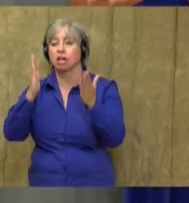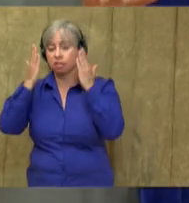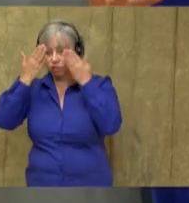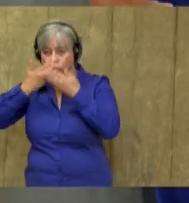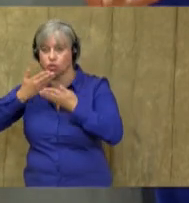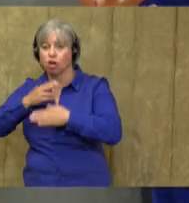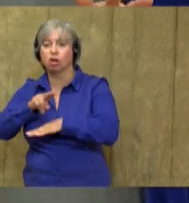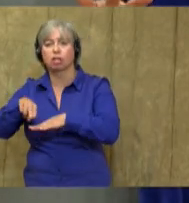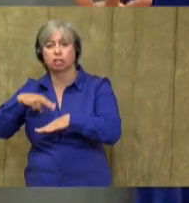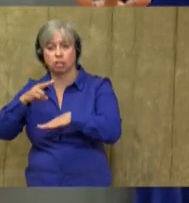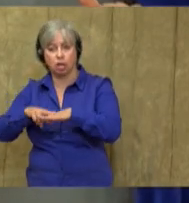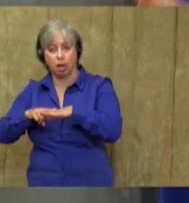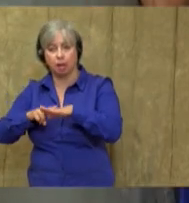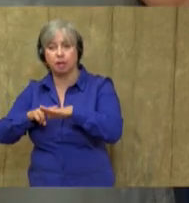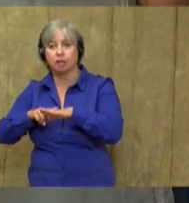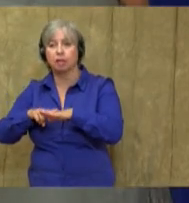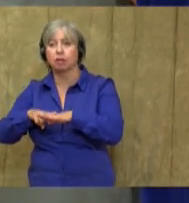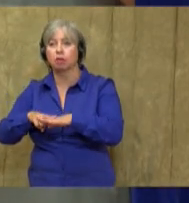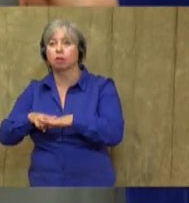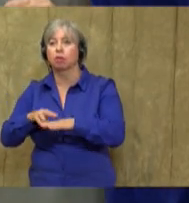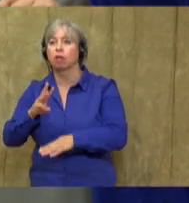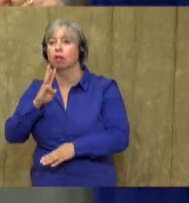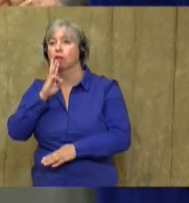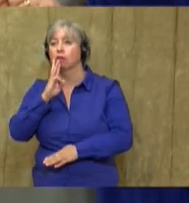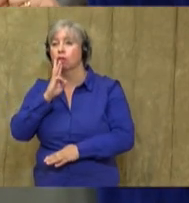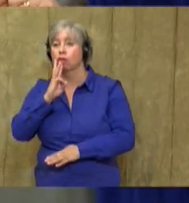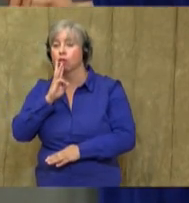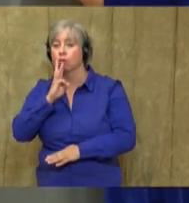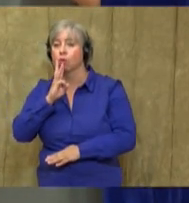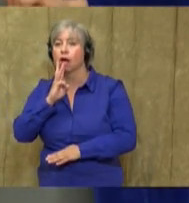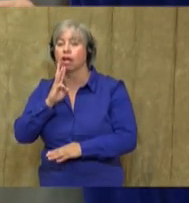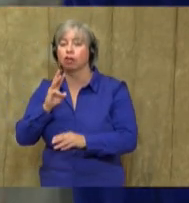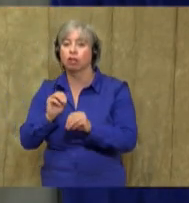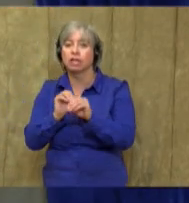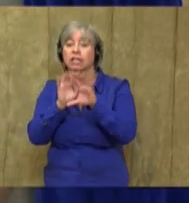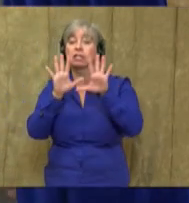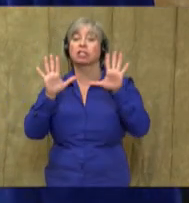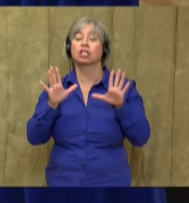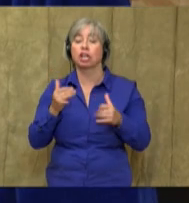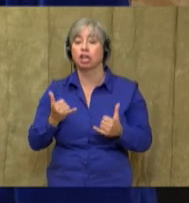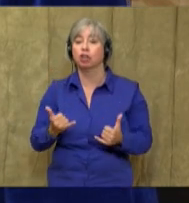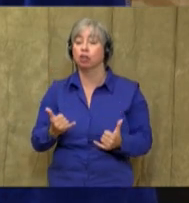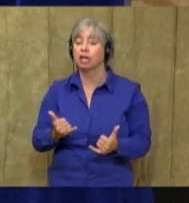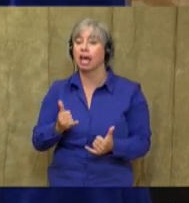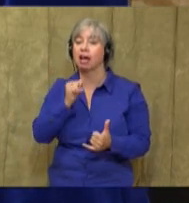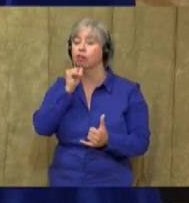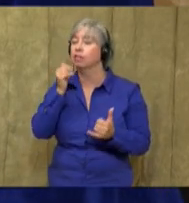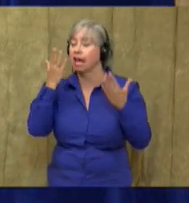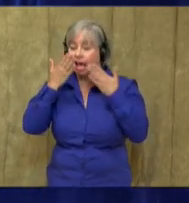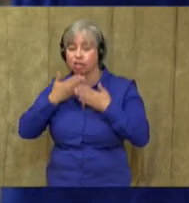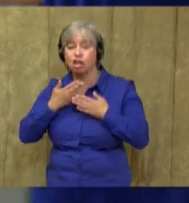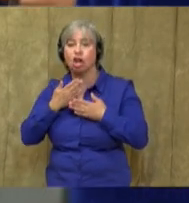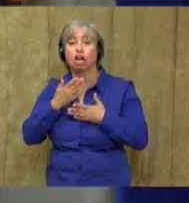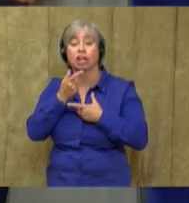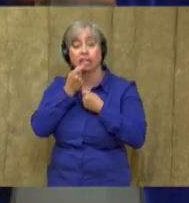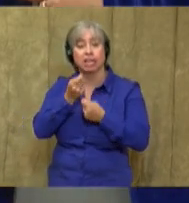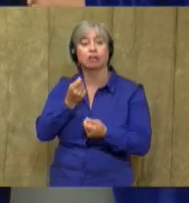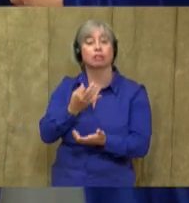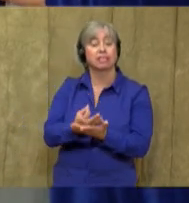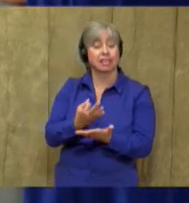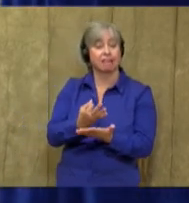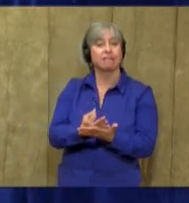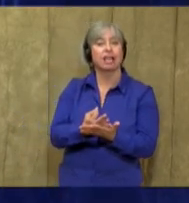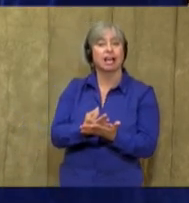people have not been on the canals, the water's actually clear. Isn't that an interesting fact? Something that's happened since the